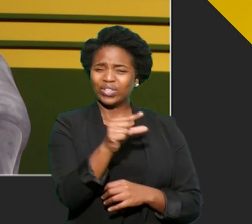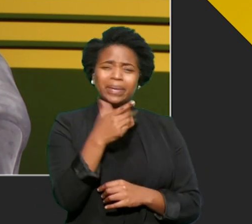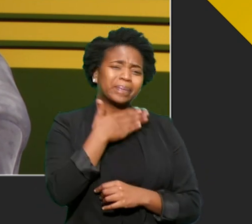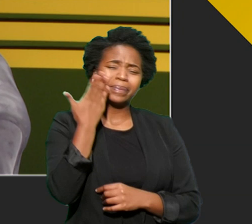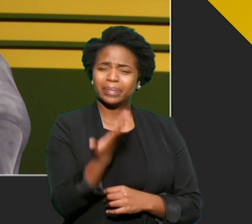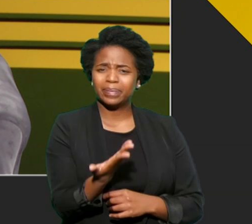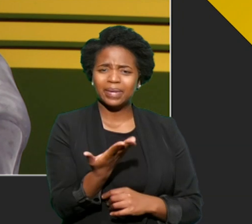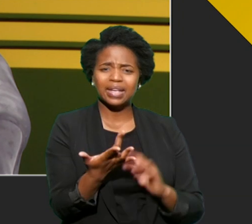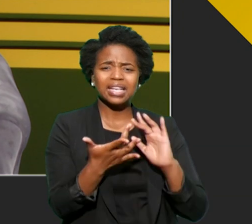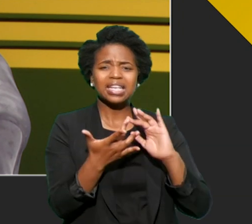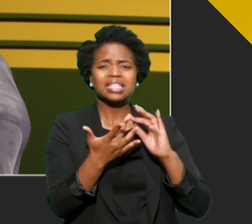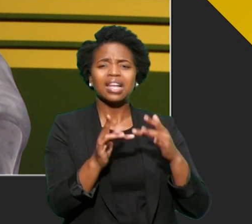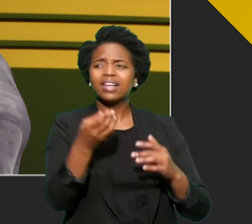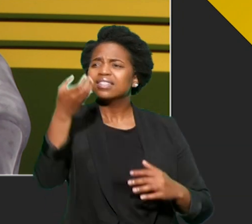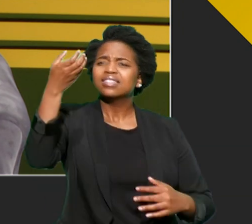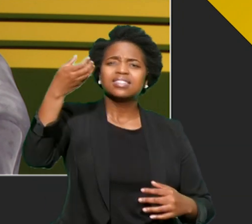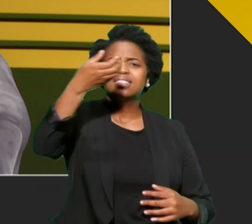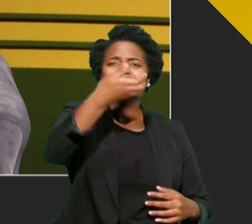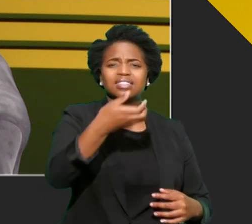How are we going to make sure that we don't,